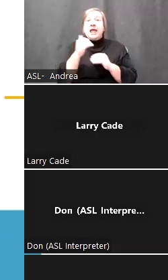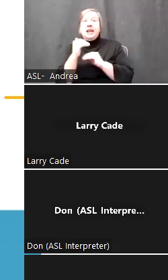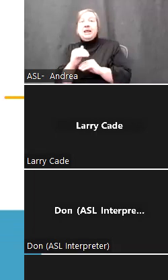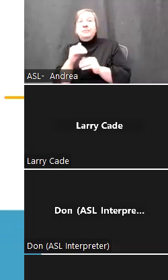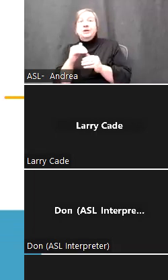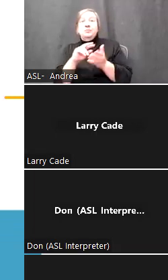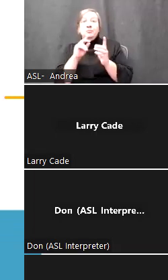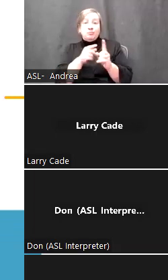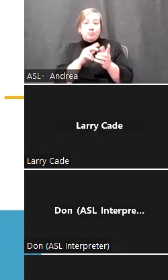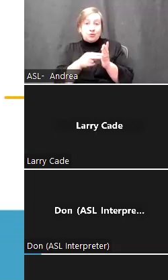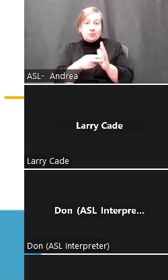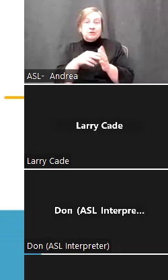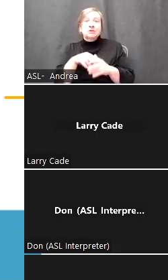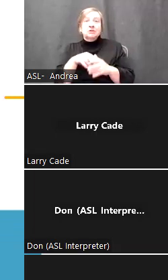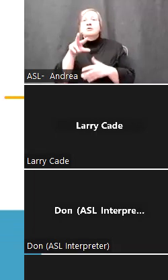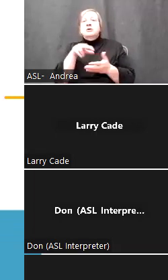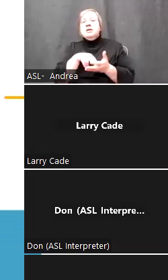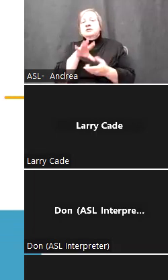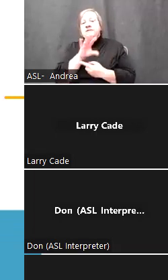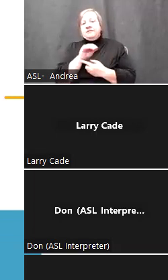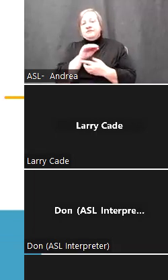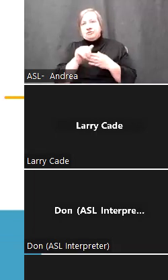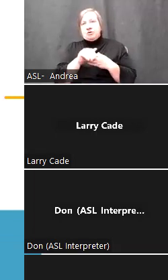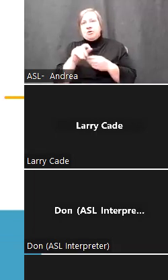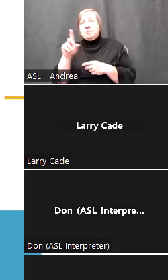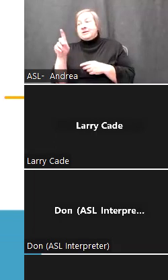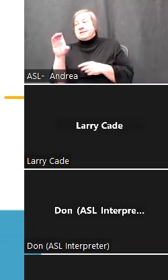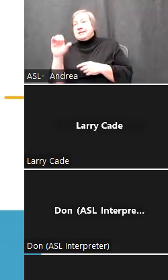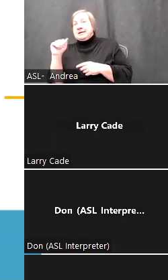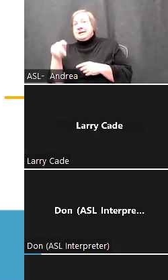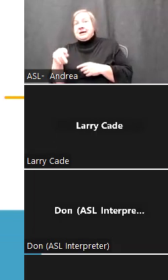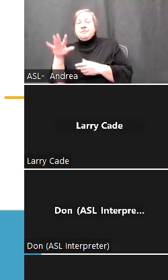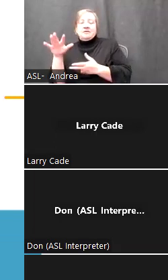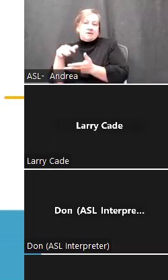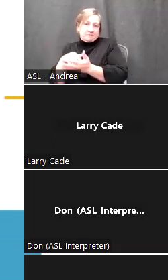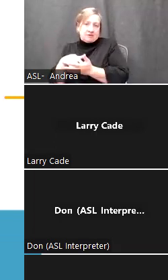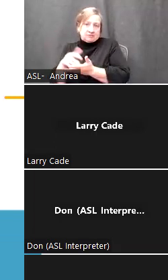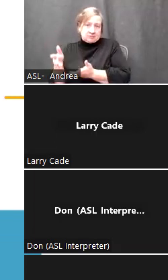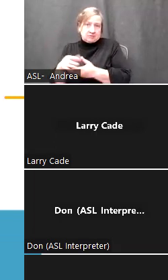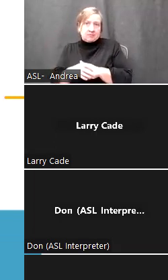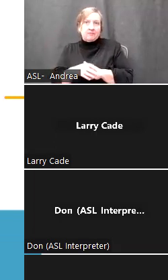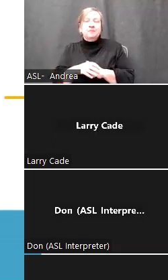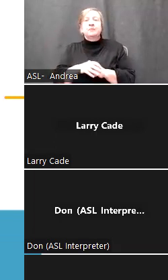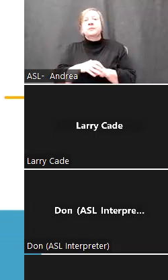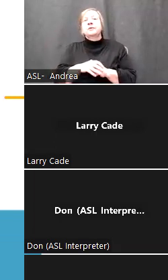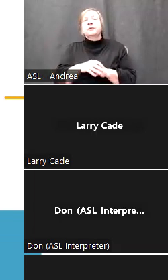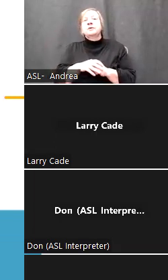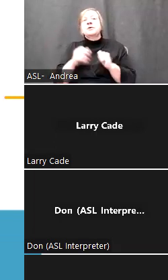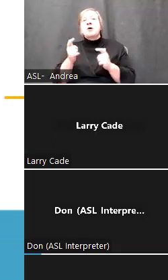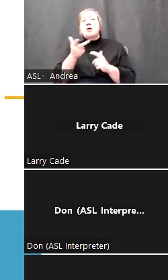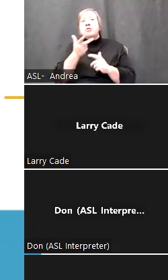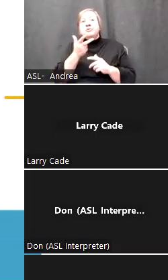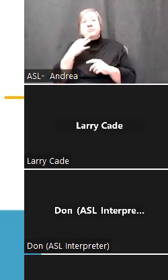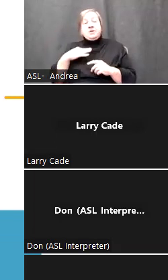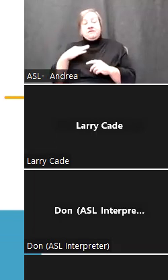same, $3,050. But for the DCAP benefit, it is $5,000. And then all 3 benefits have the